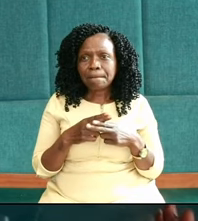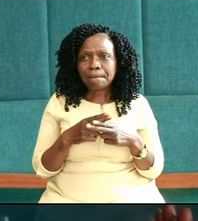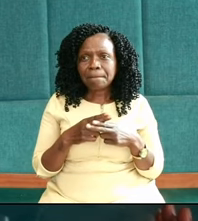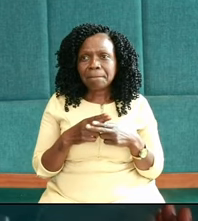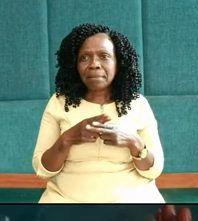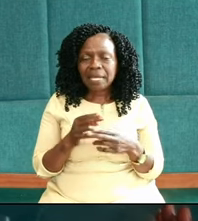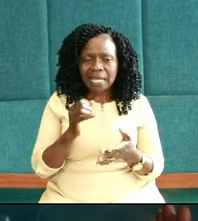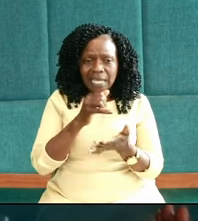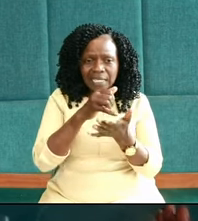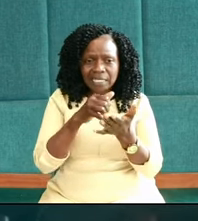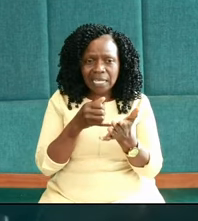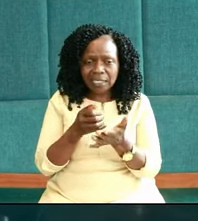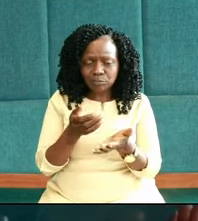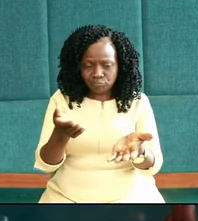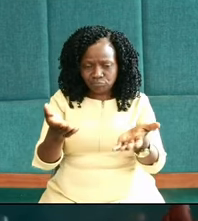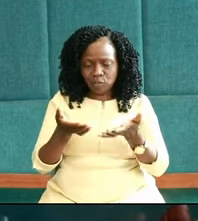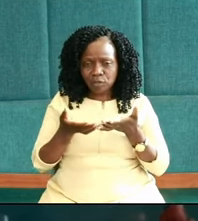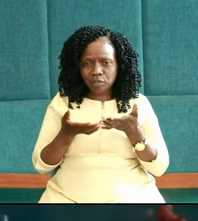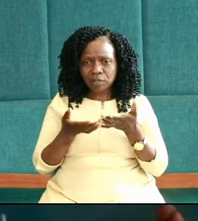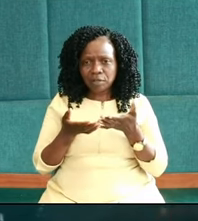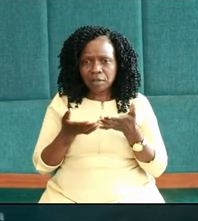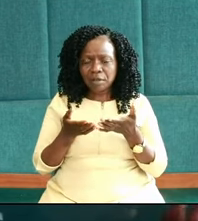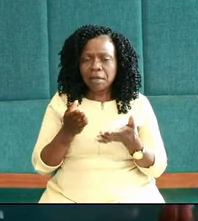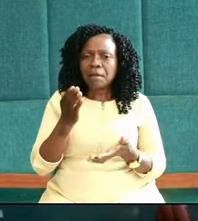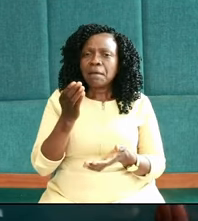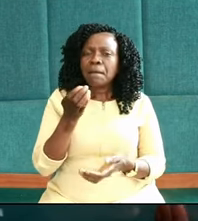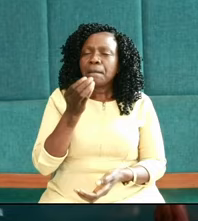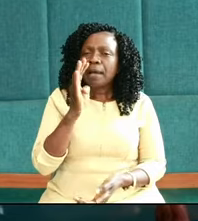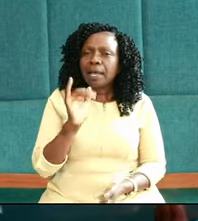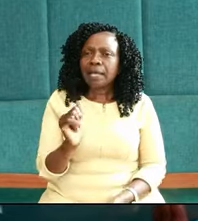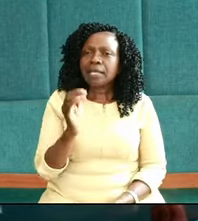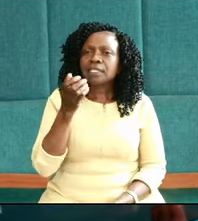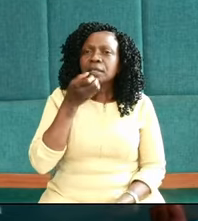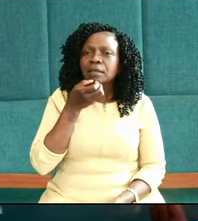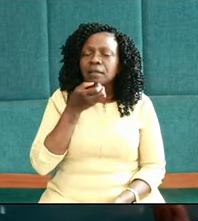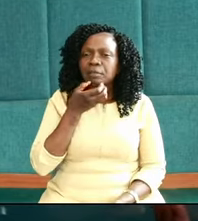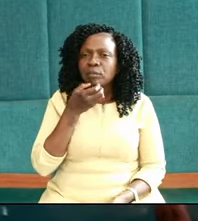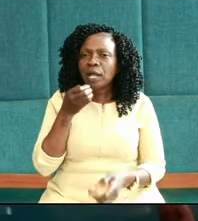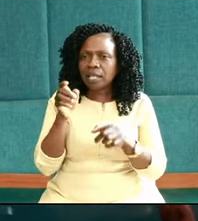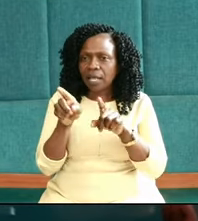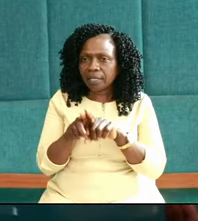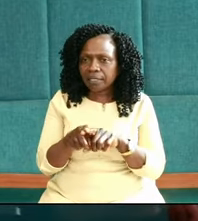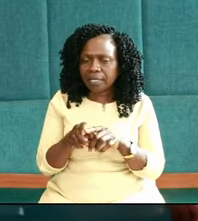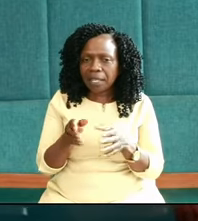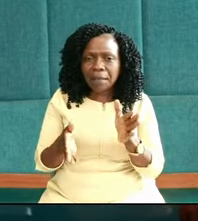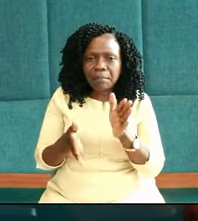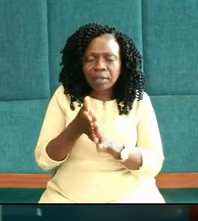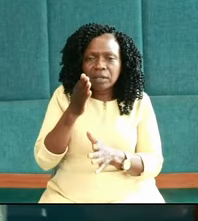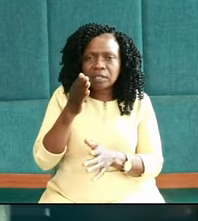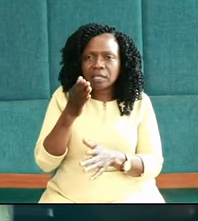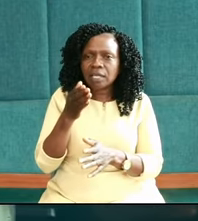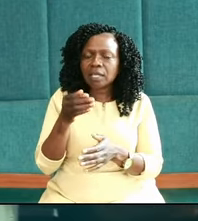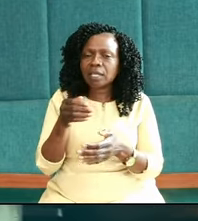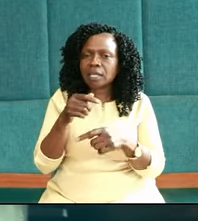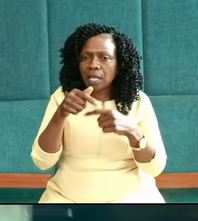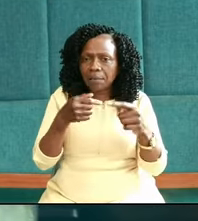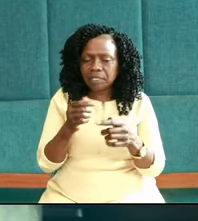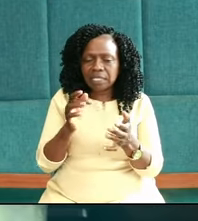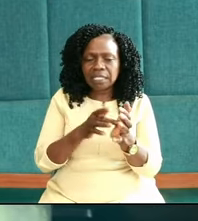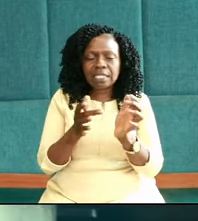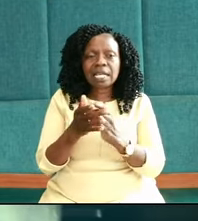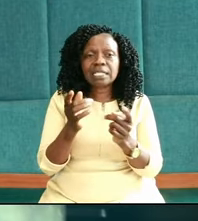He has just been brought by Andrew, the brother. Immediately he comes, Jesus says,